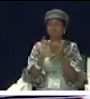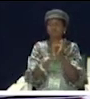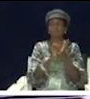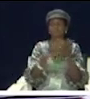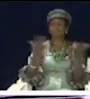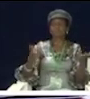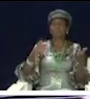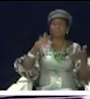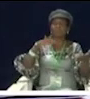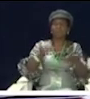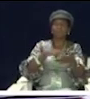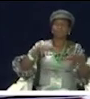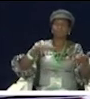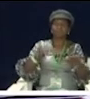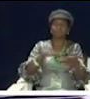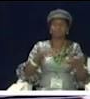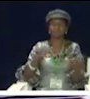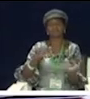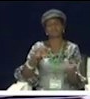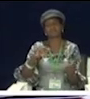study.